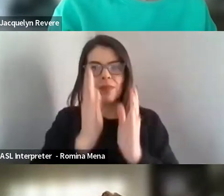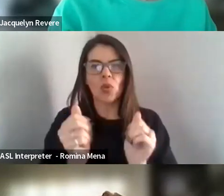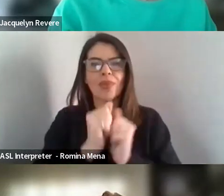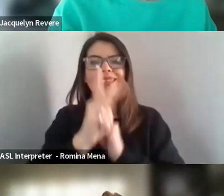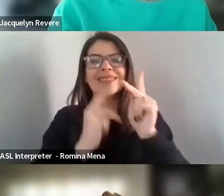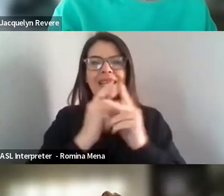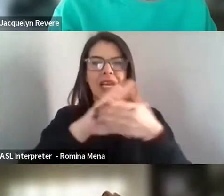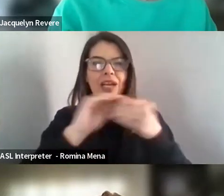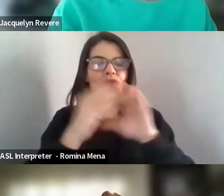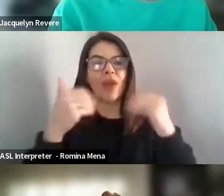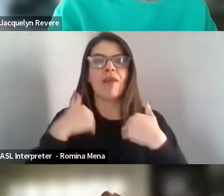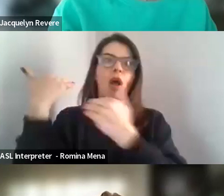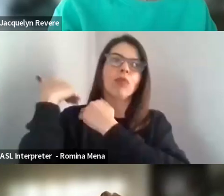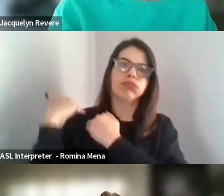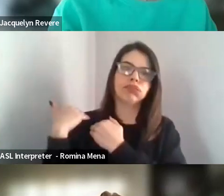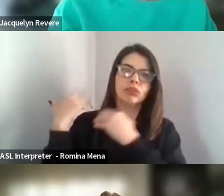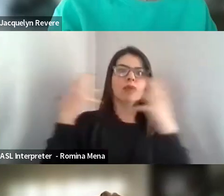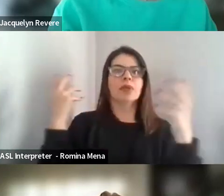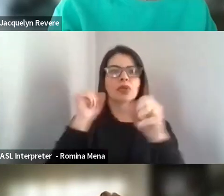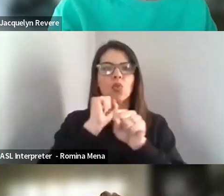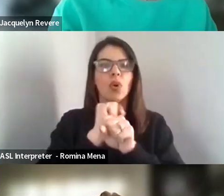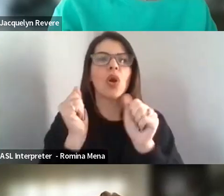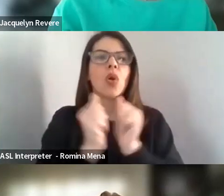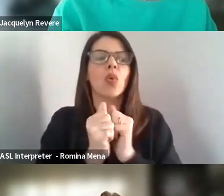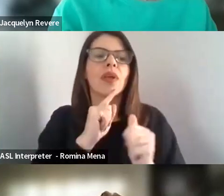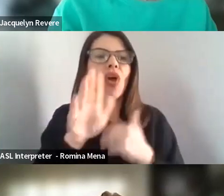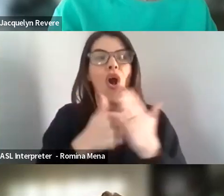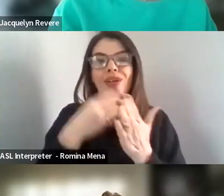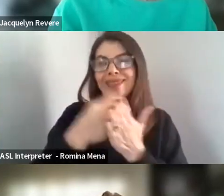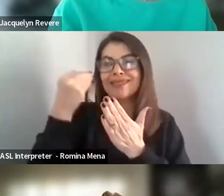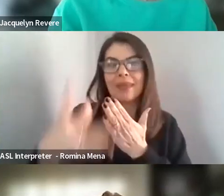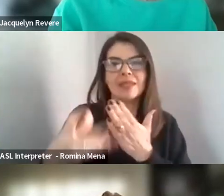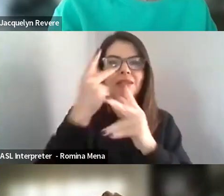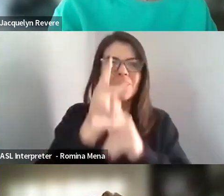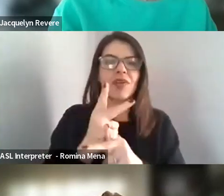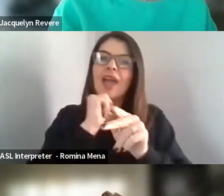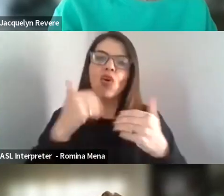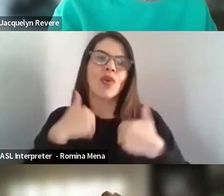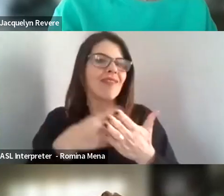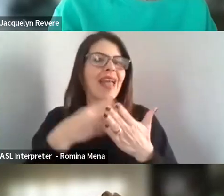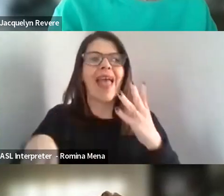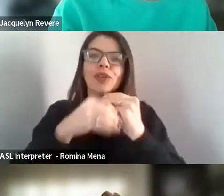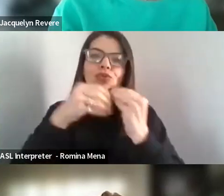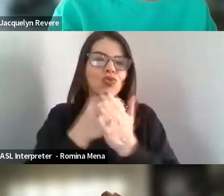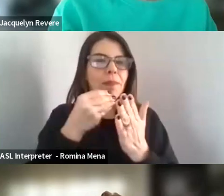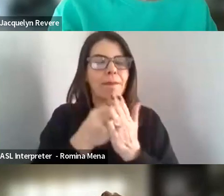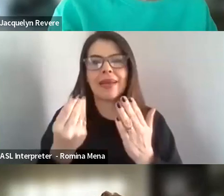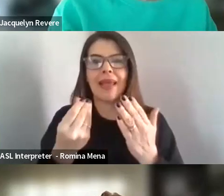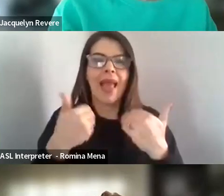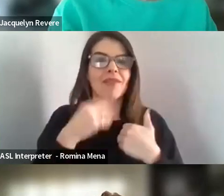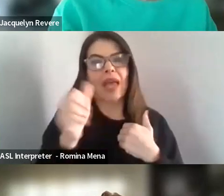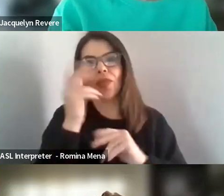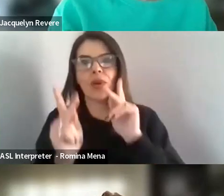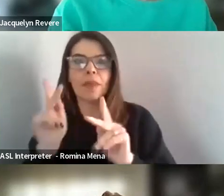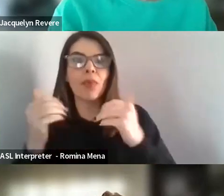stories are overburdened already with the expenses of caregiving. I don't have extra money to spend on the things that other filmmakers might be